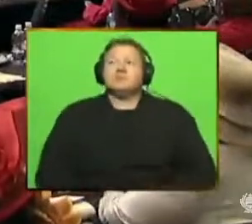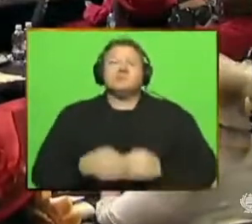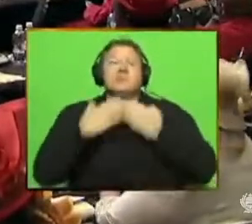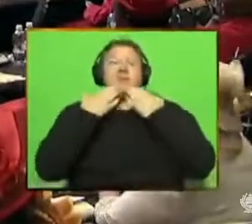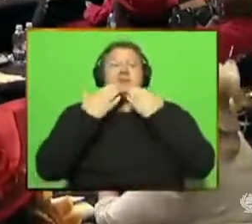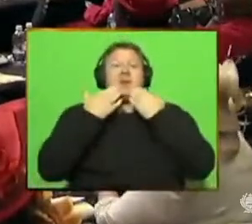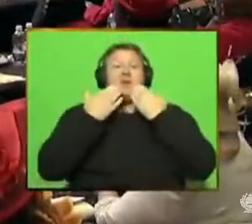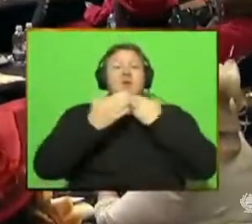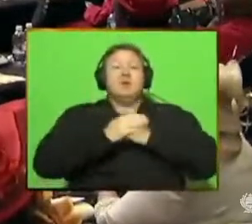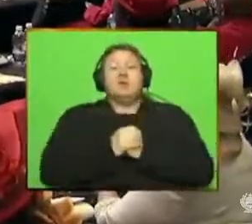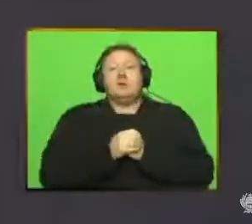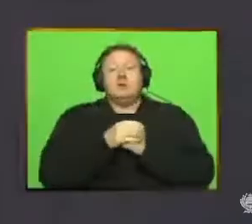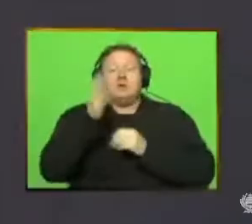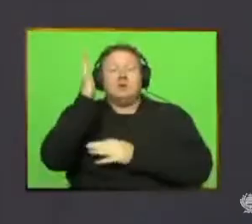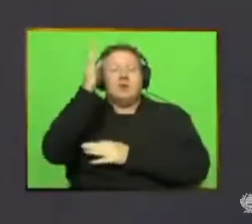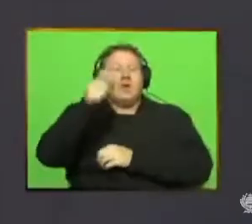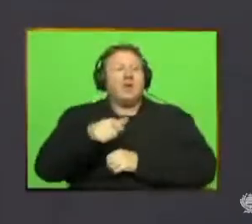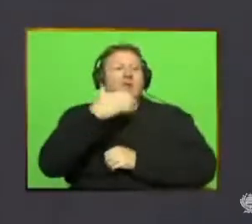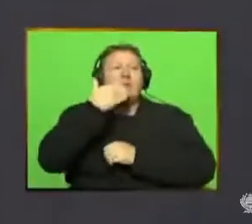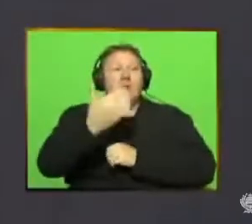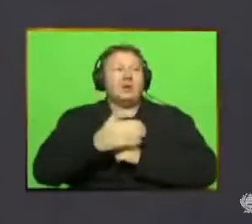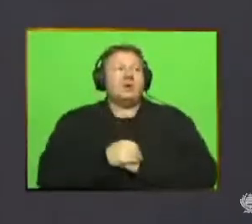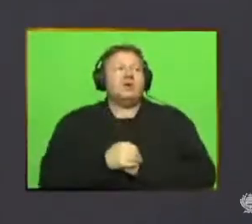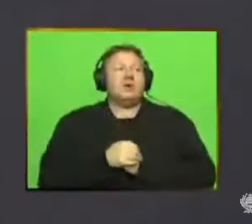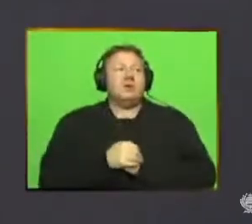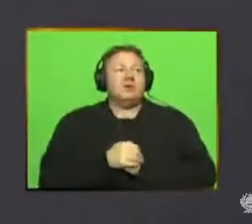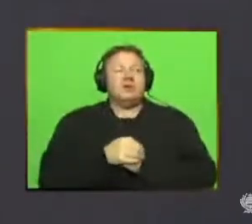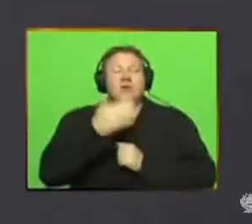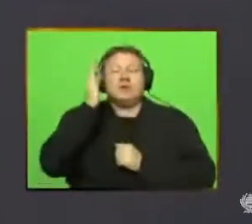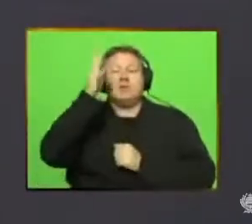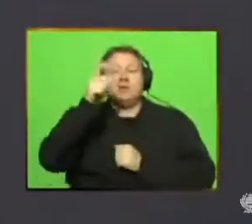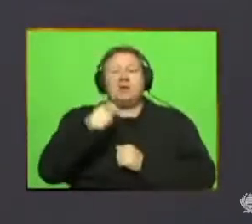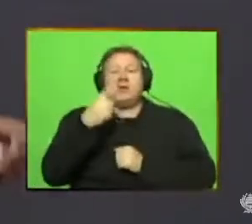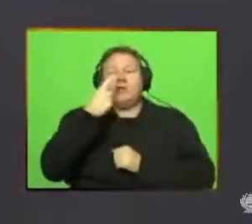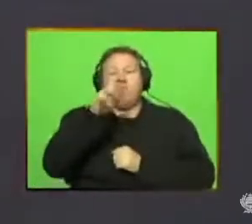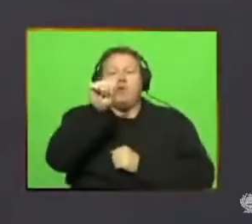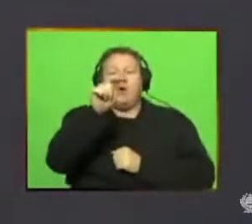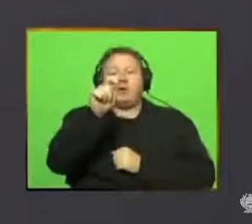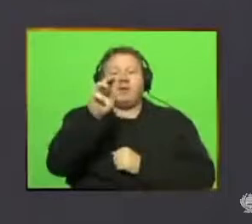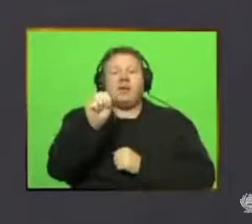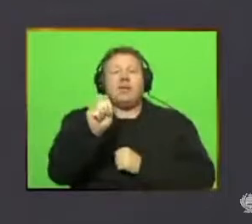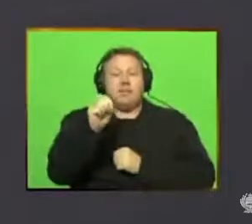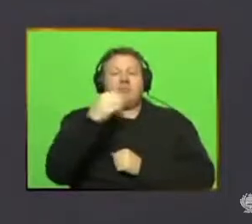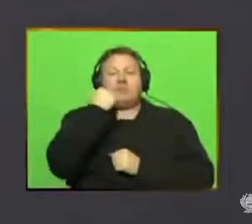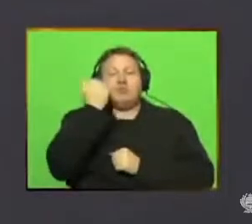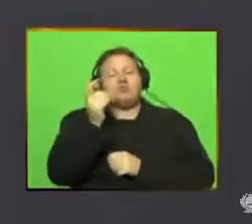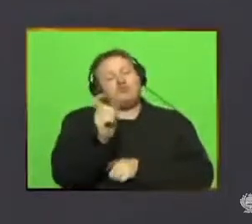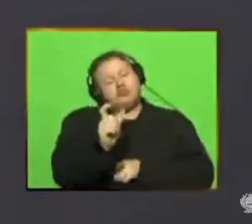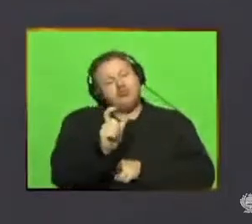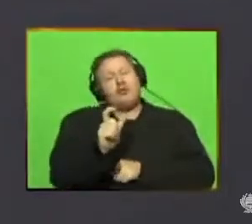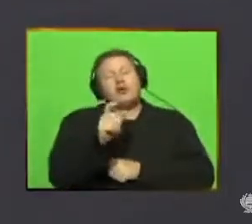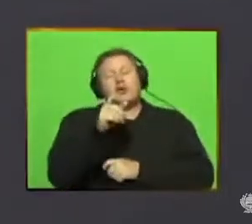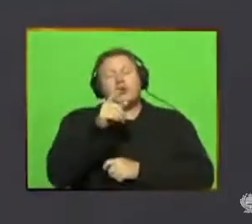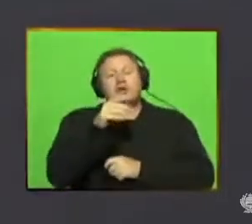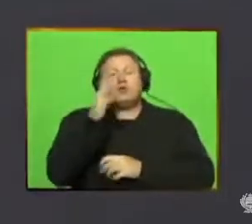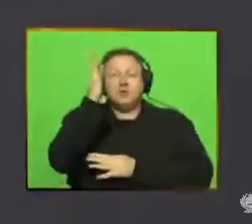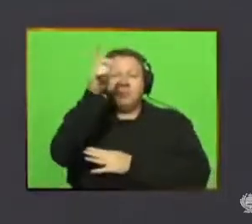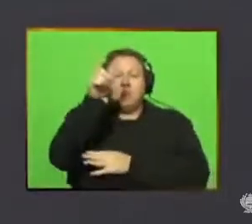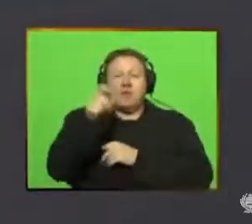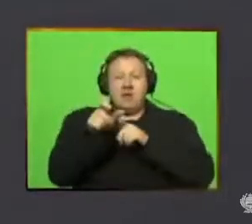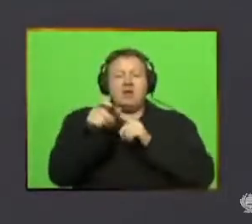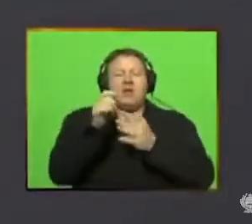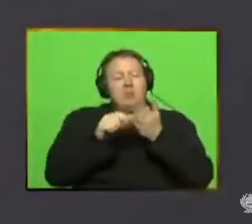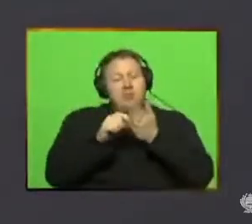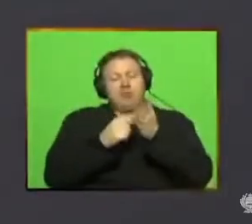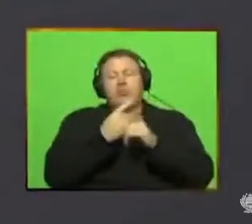Thank you. Thank you, Speaker. Speaker, on behalf of the ATM, I want to congratulate you for your